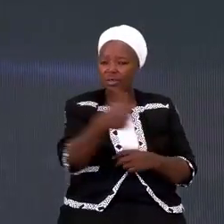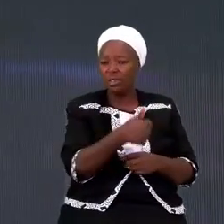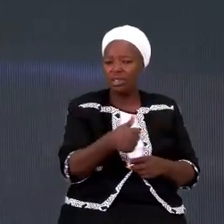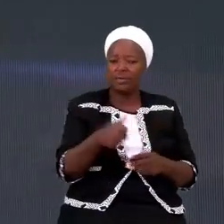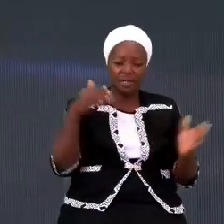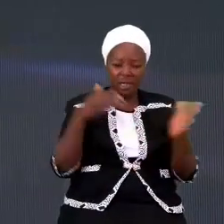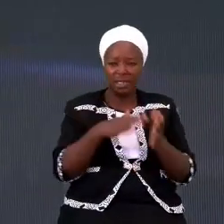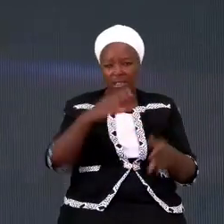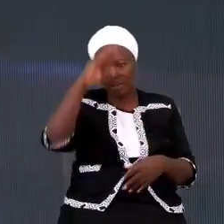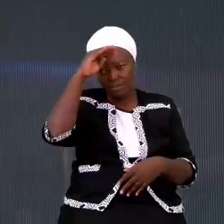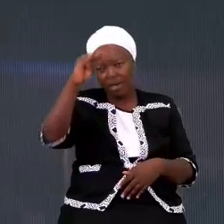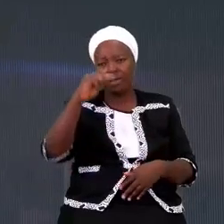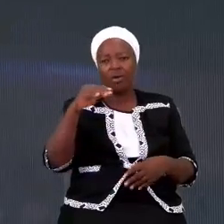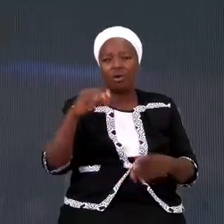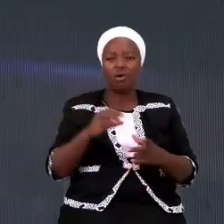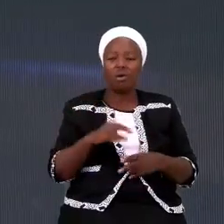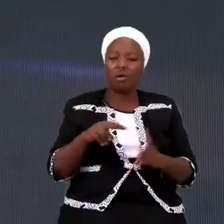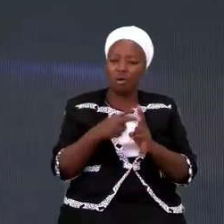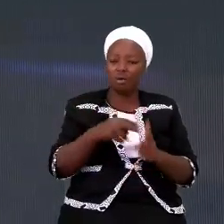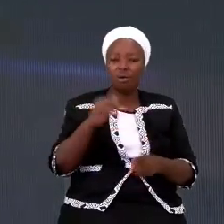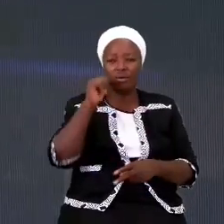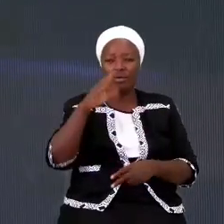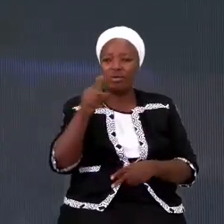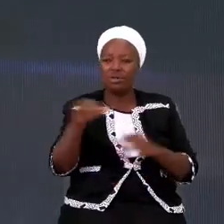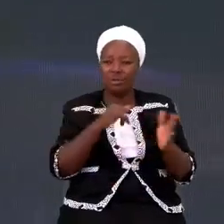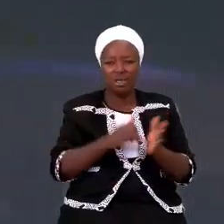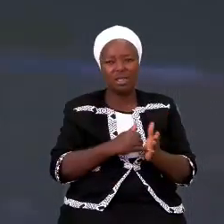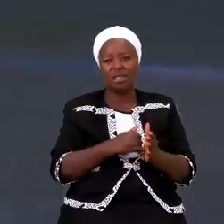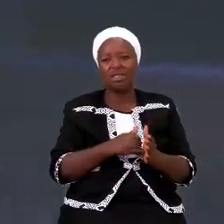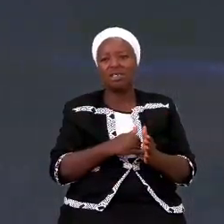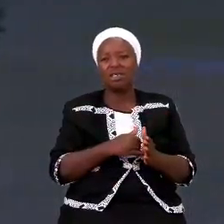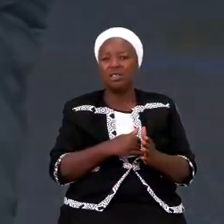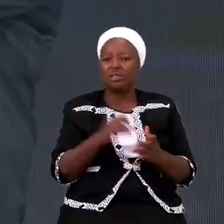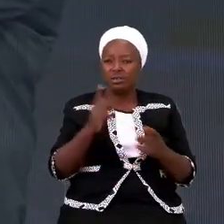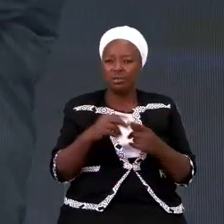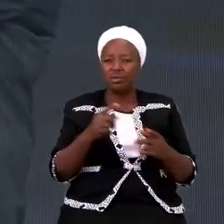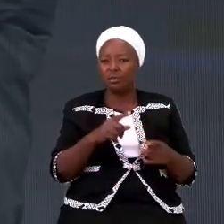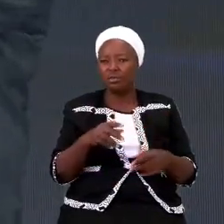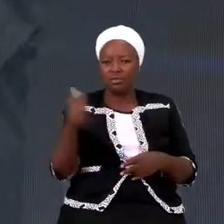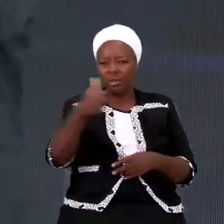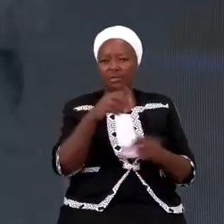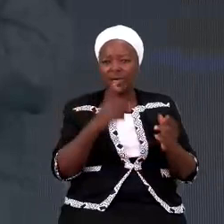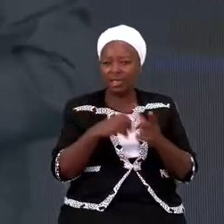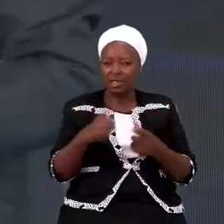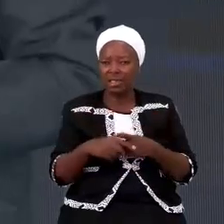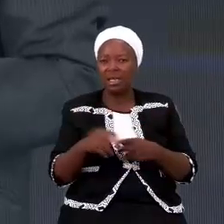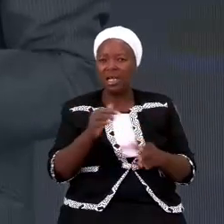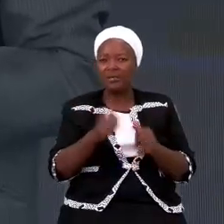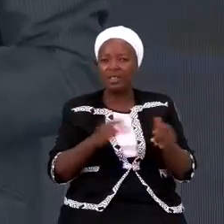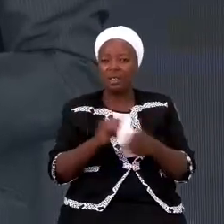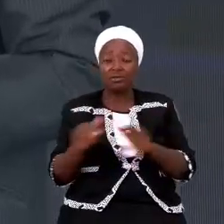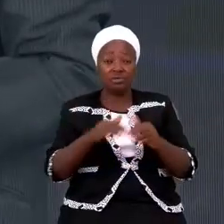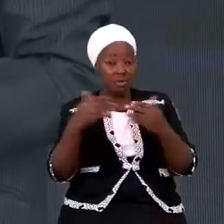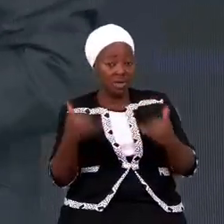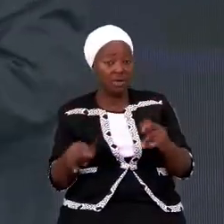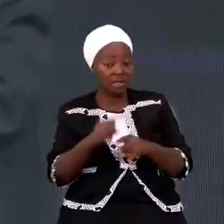a child of God, as a member of the family of God, you do unto the Lord and